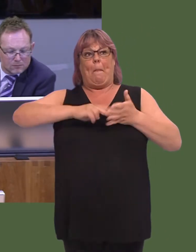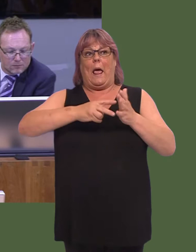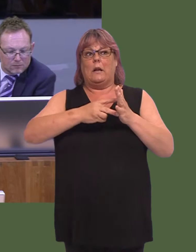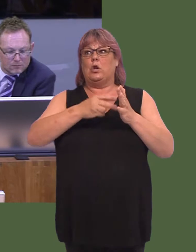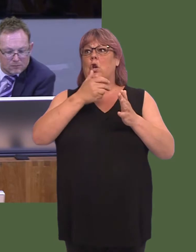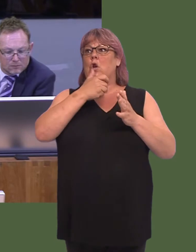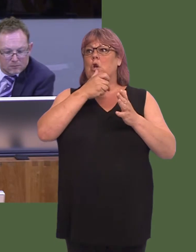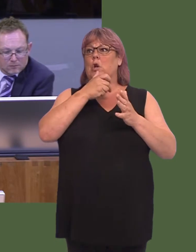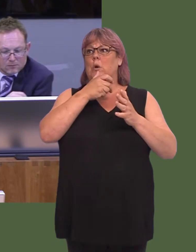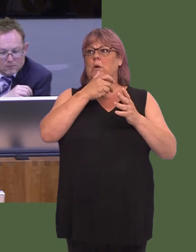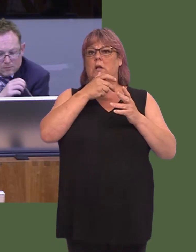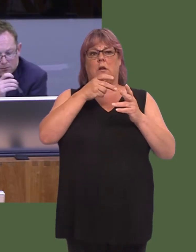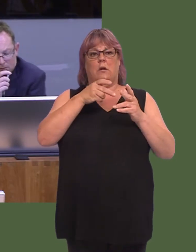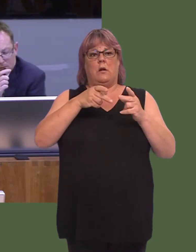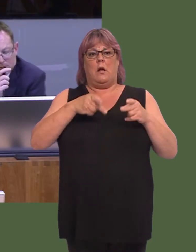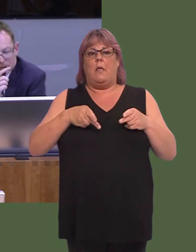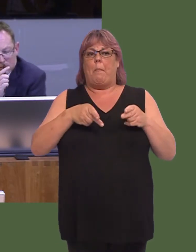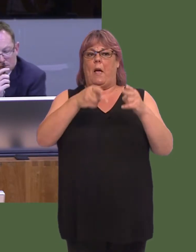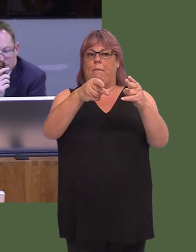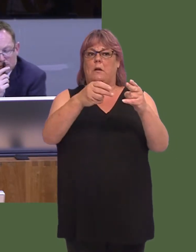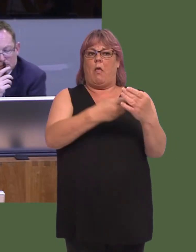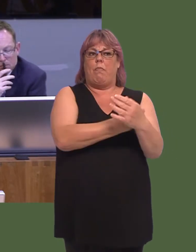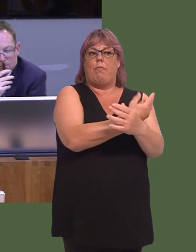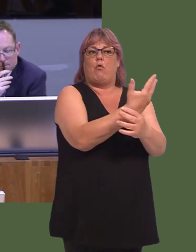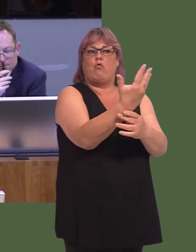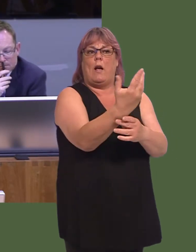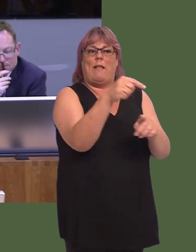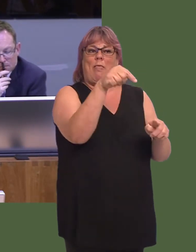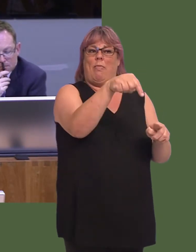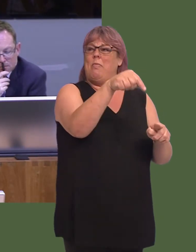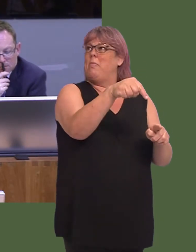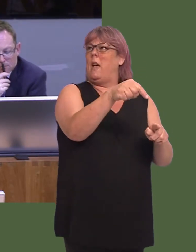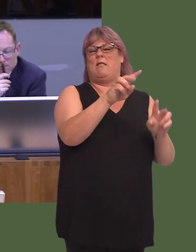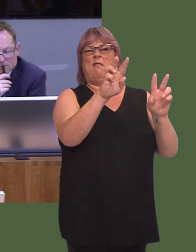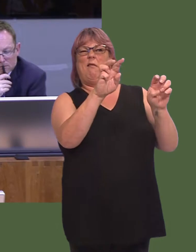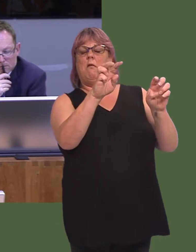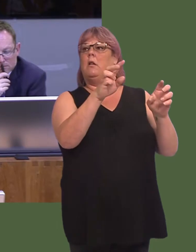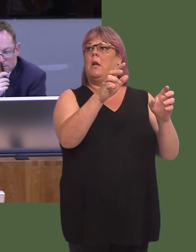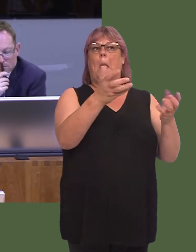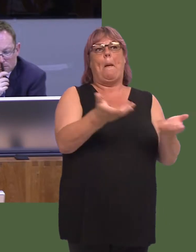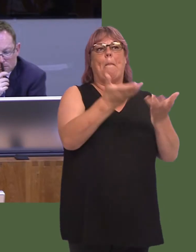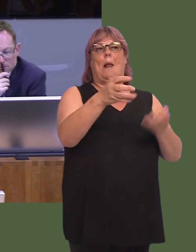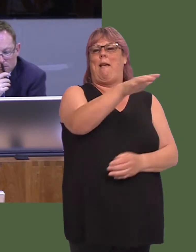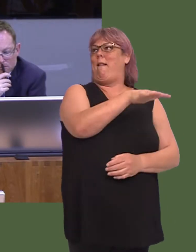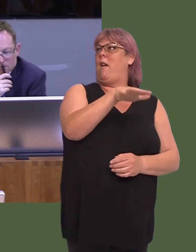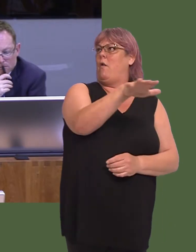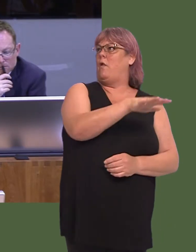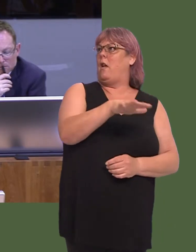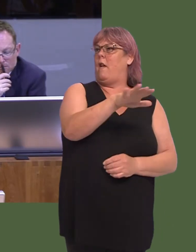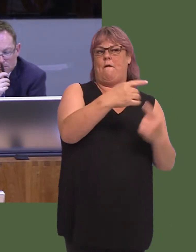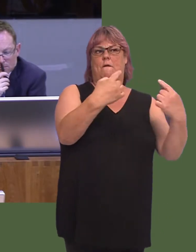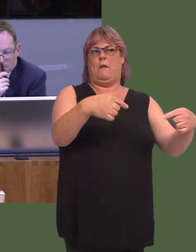and I've seen planners use the pavement, the green grass by the sides of pavements, as part of the square footage to add to the